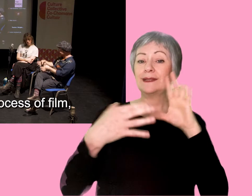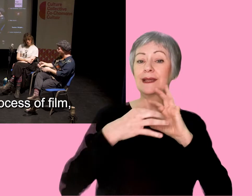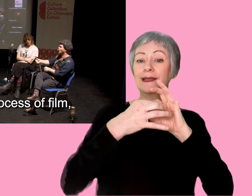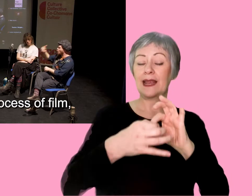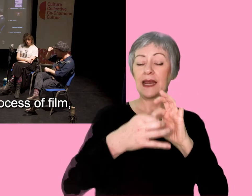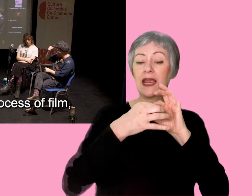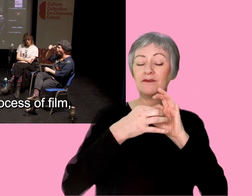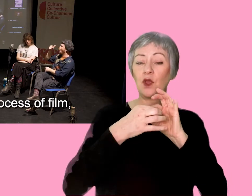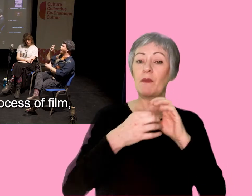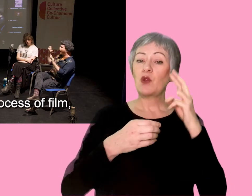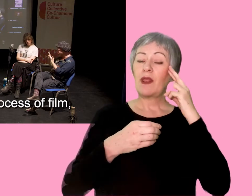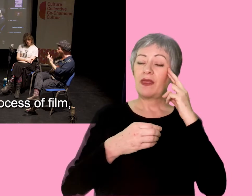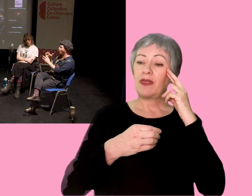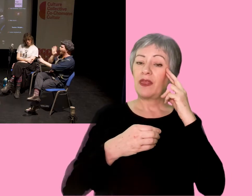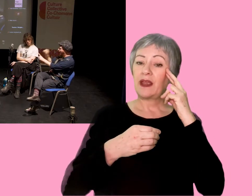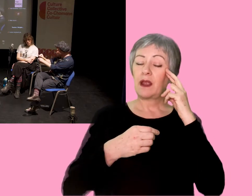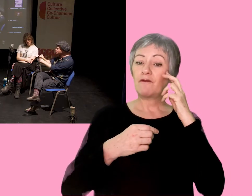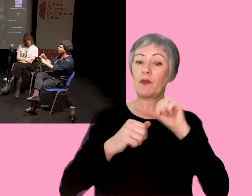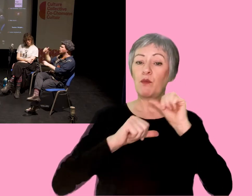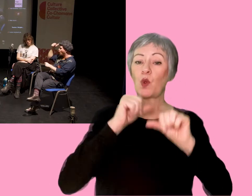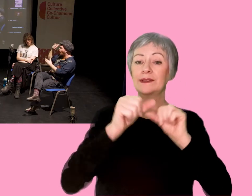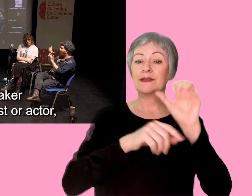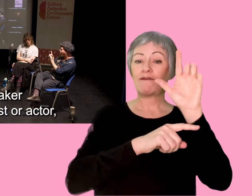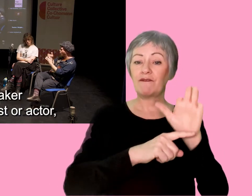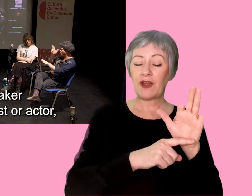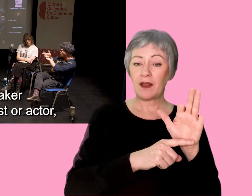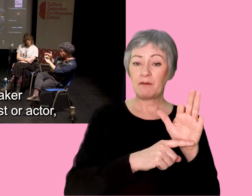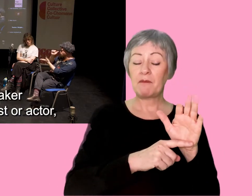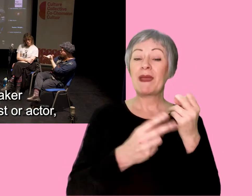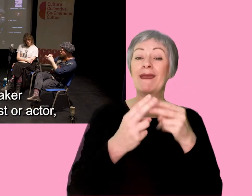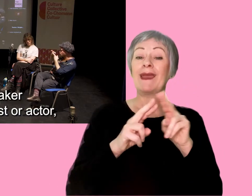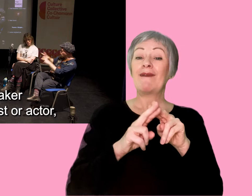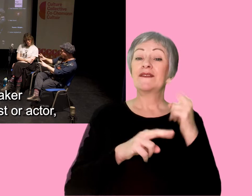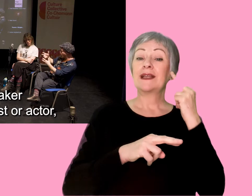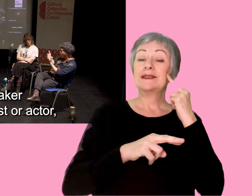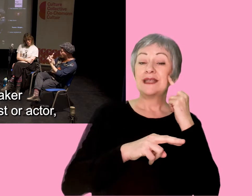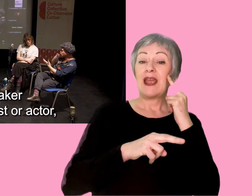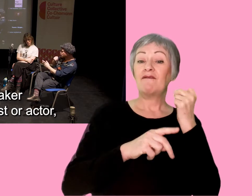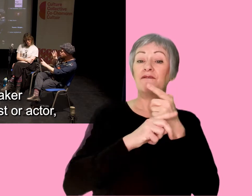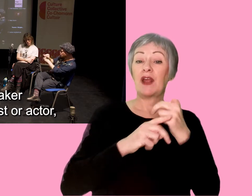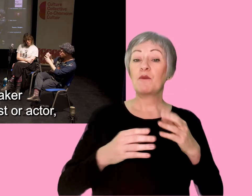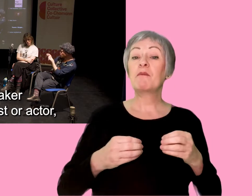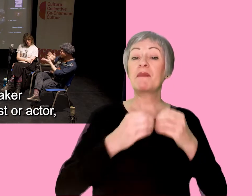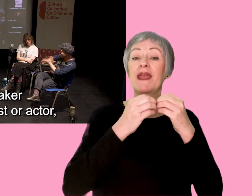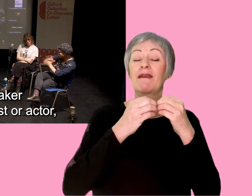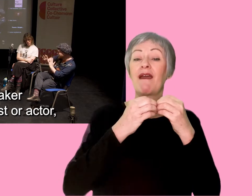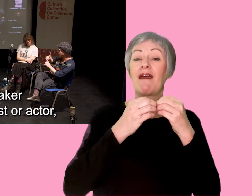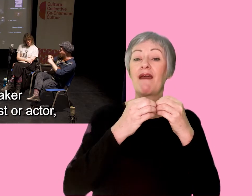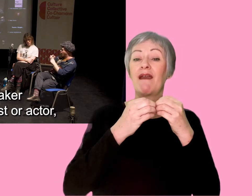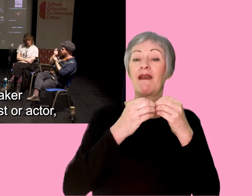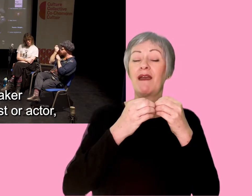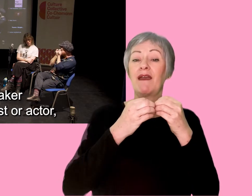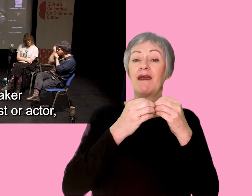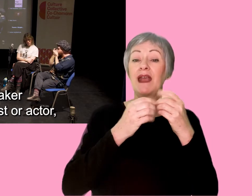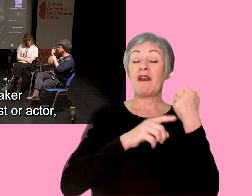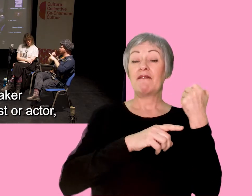you then consider the process of film, if it's a deaf filmmaker who's filming